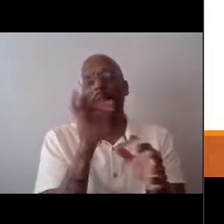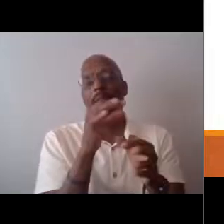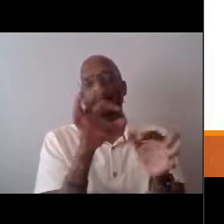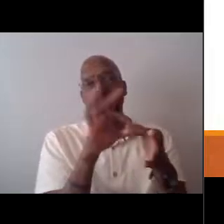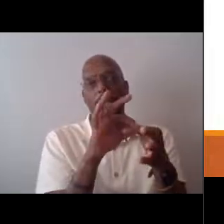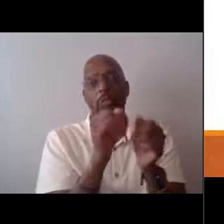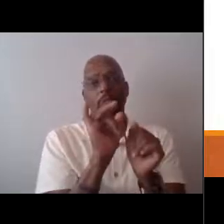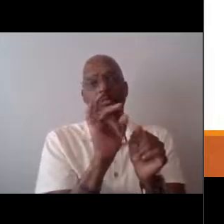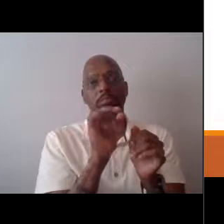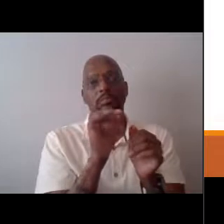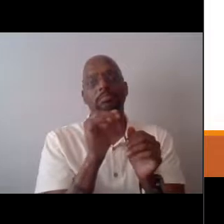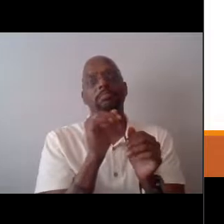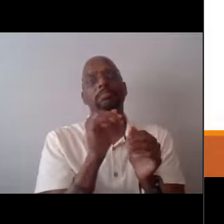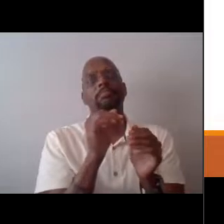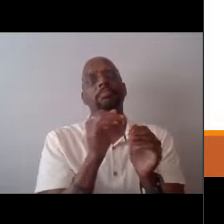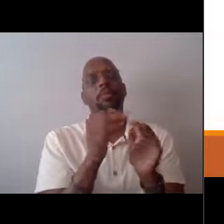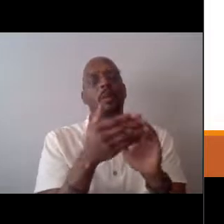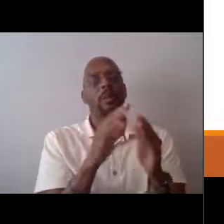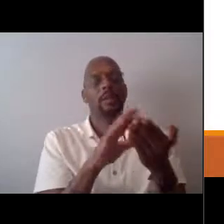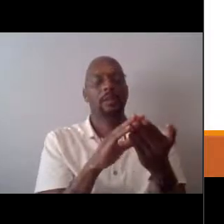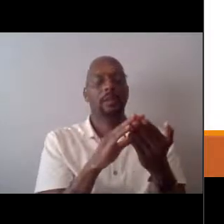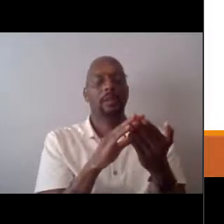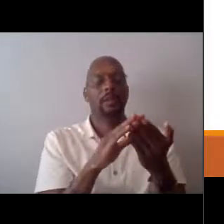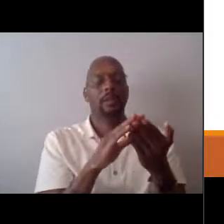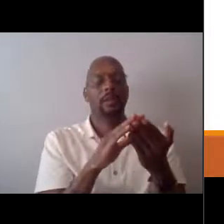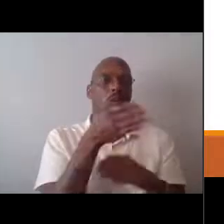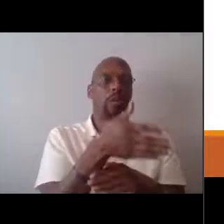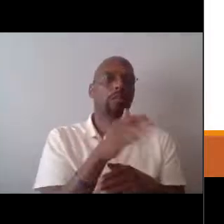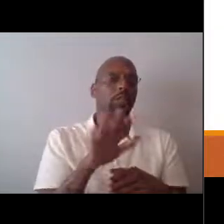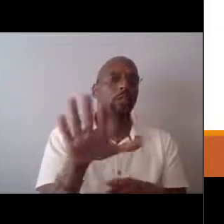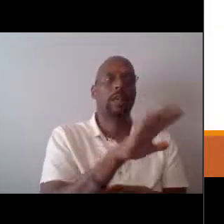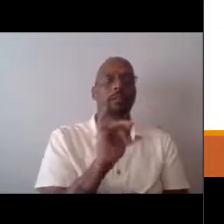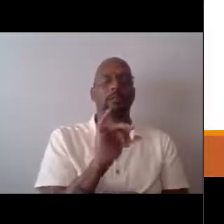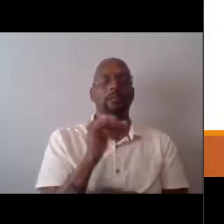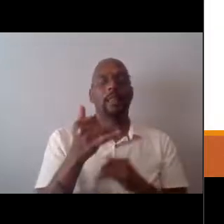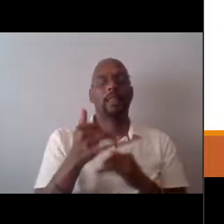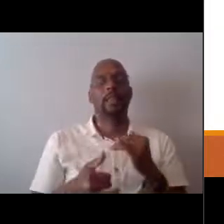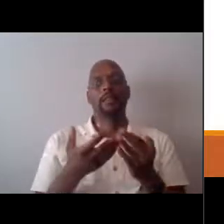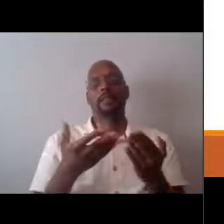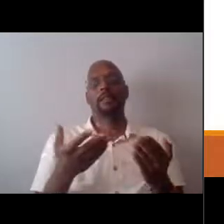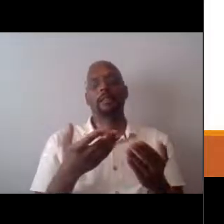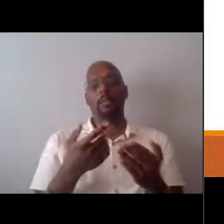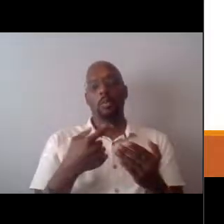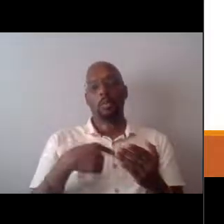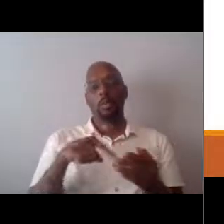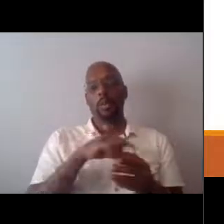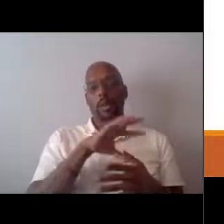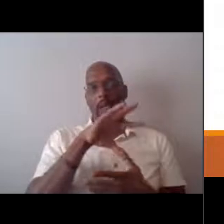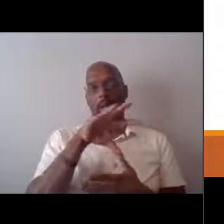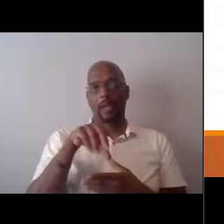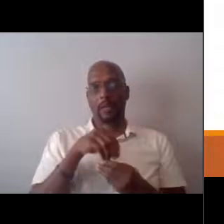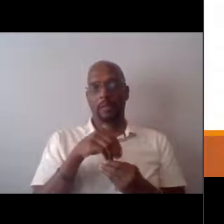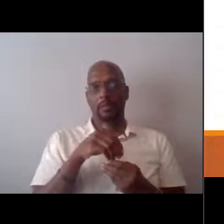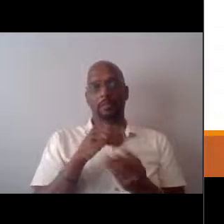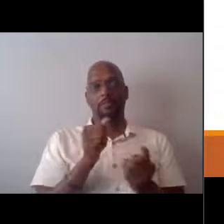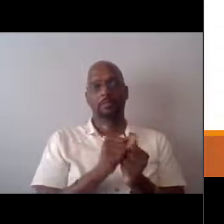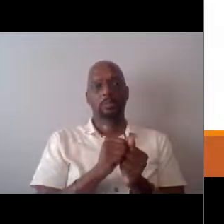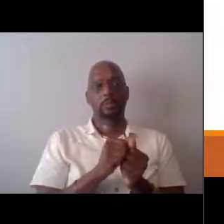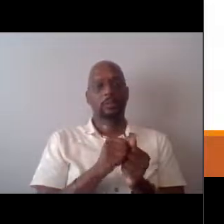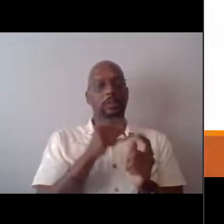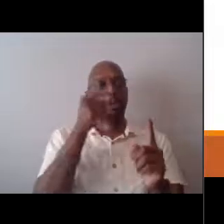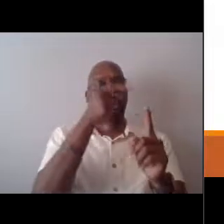communities crossing those facilities. Lastly, we are including an access to destinations indicator, and